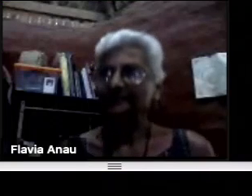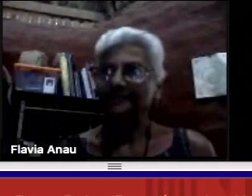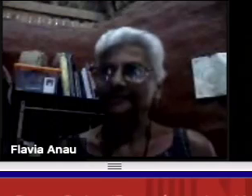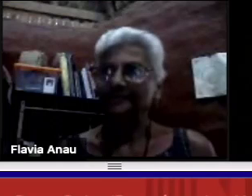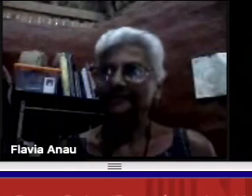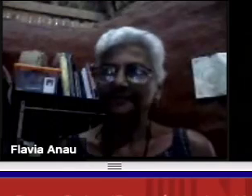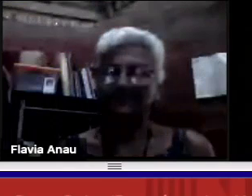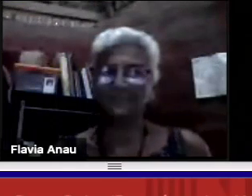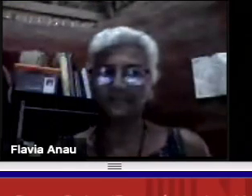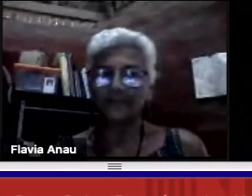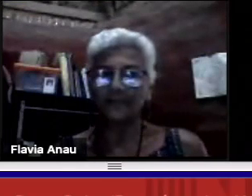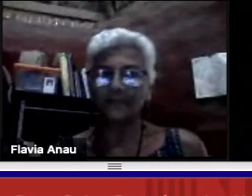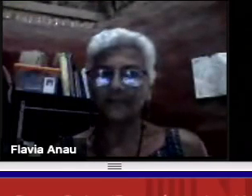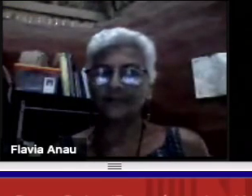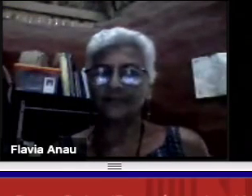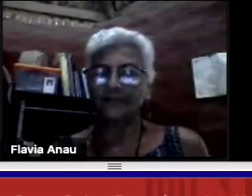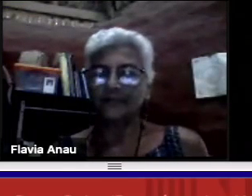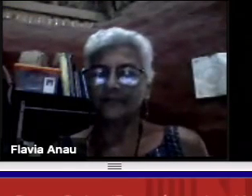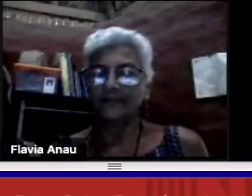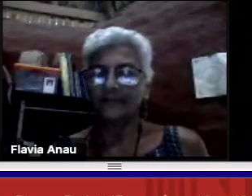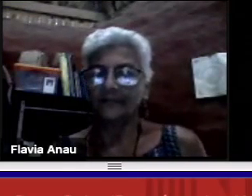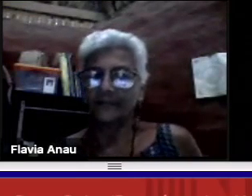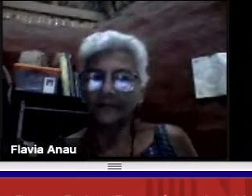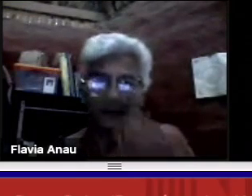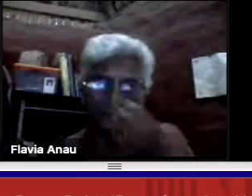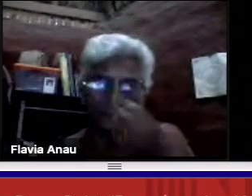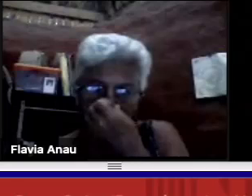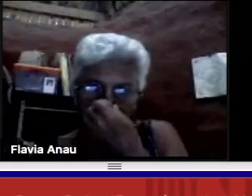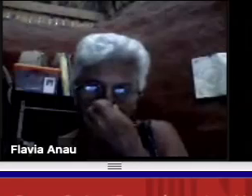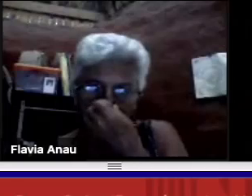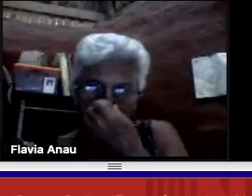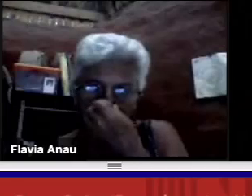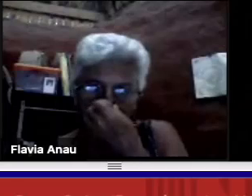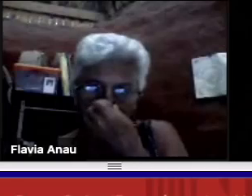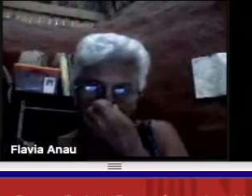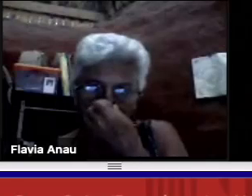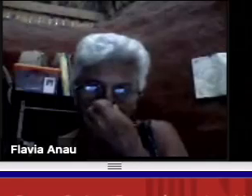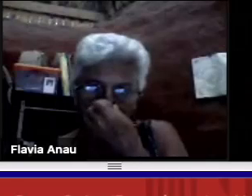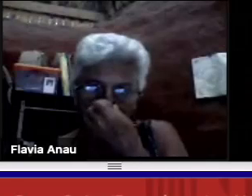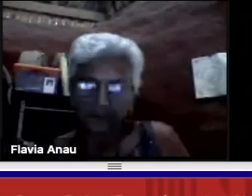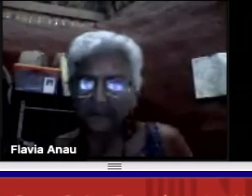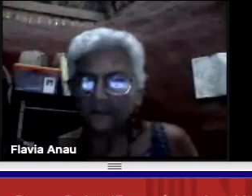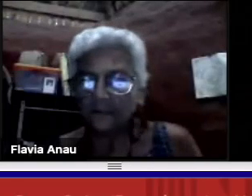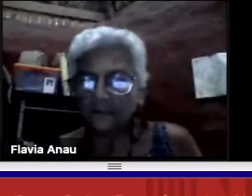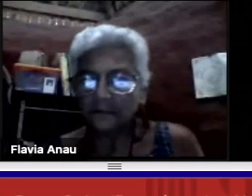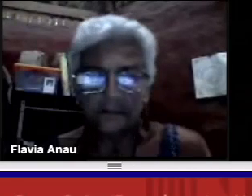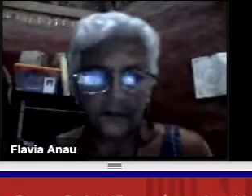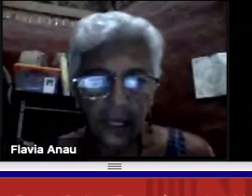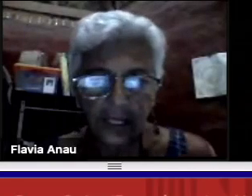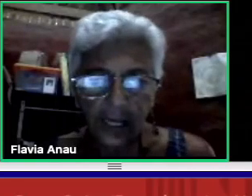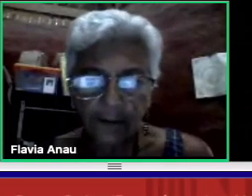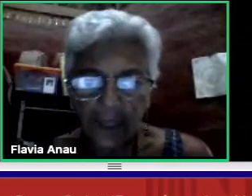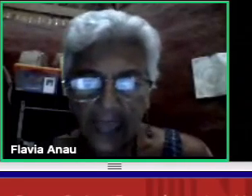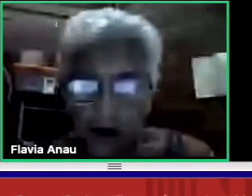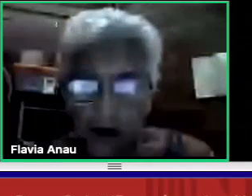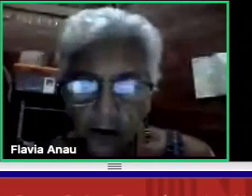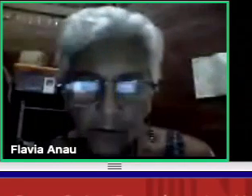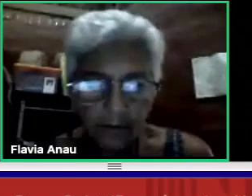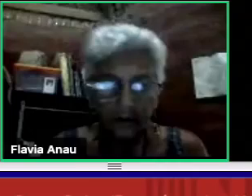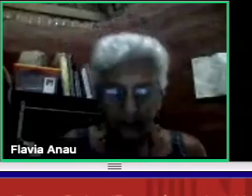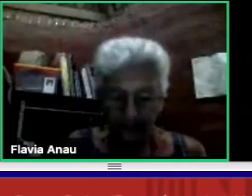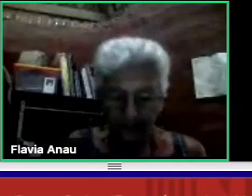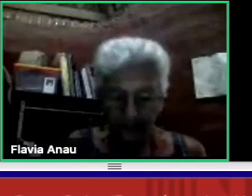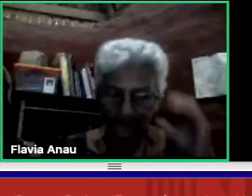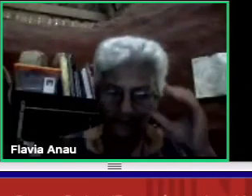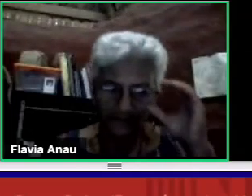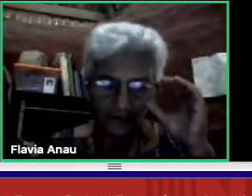more better explained. So I will thank you if you run the video. So do you